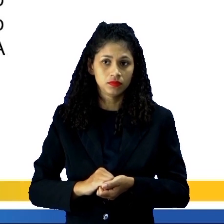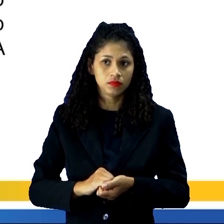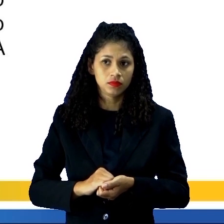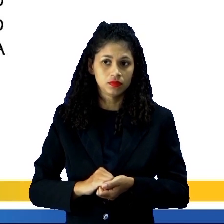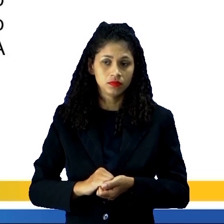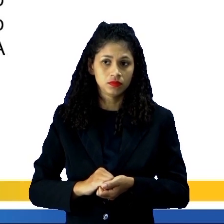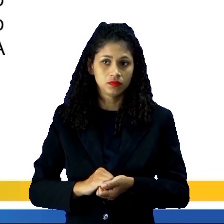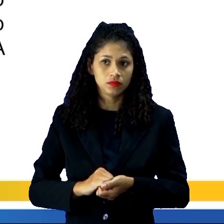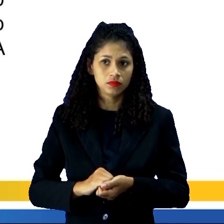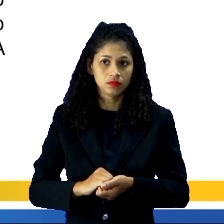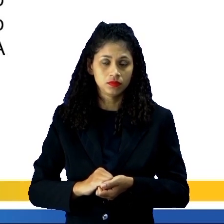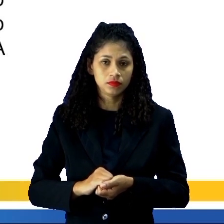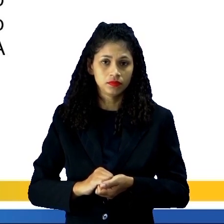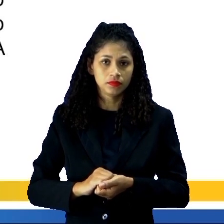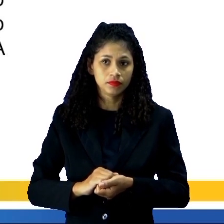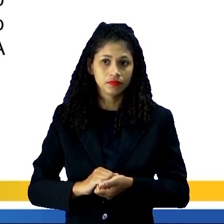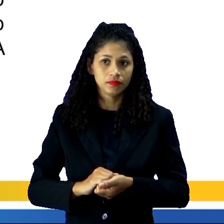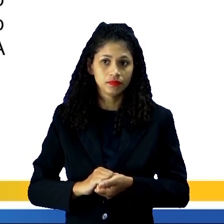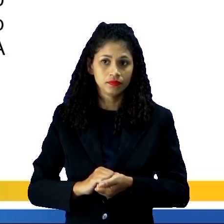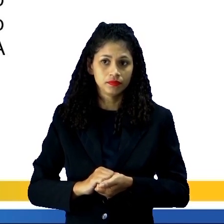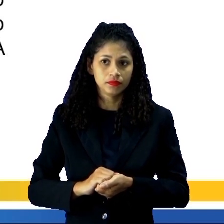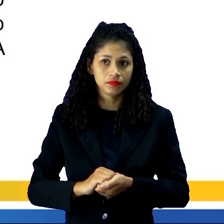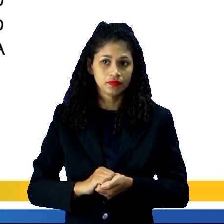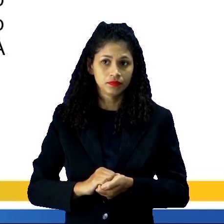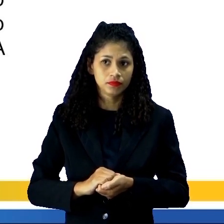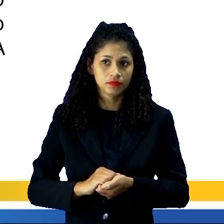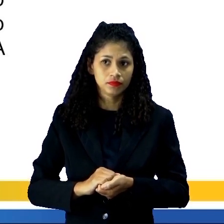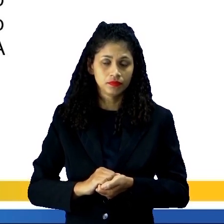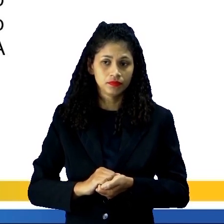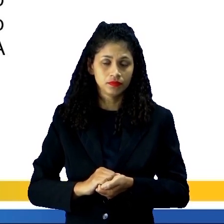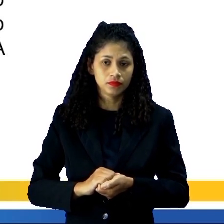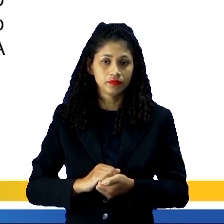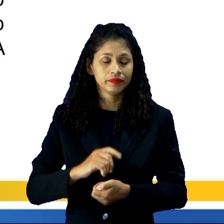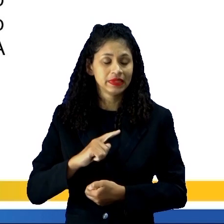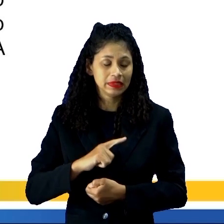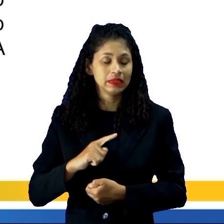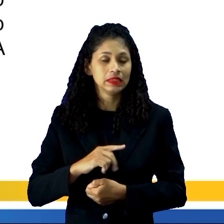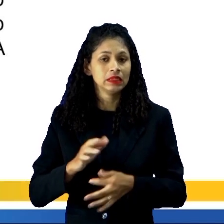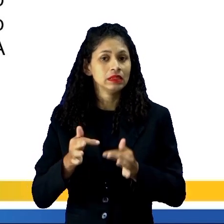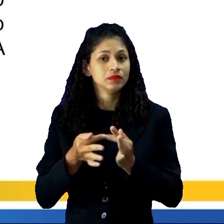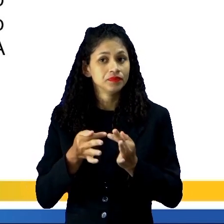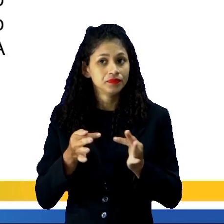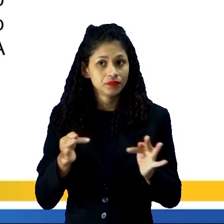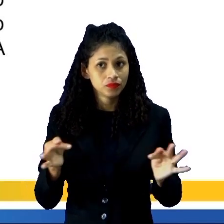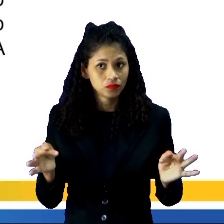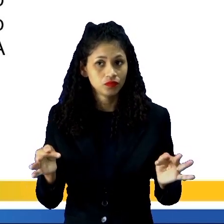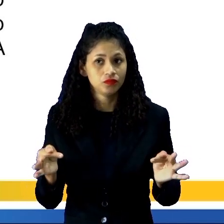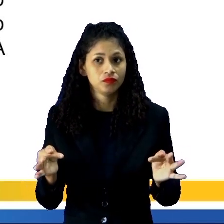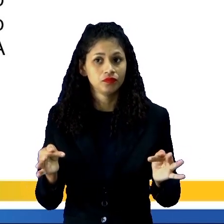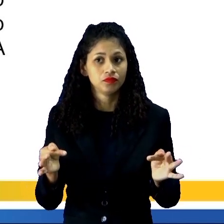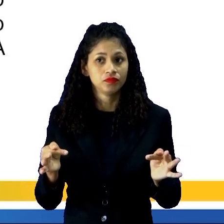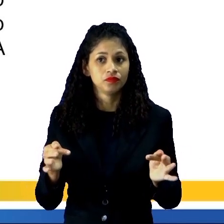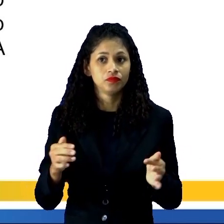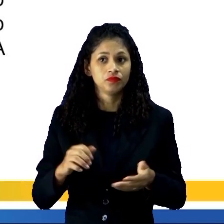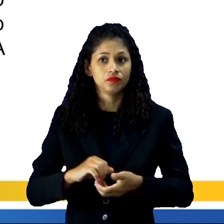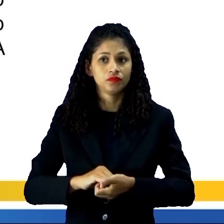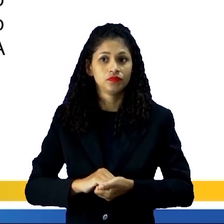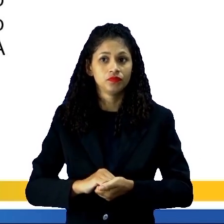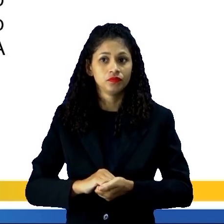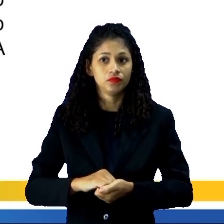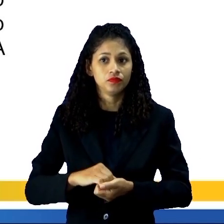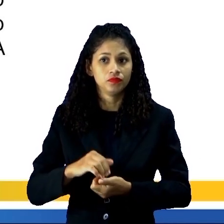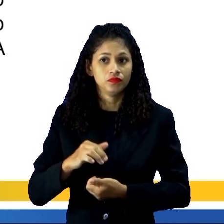Nós temos ali, nessa frase, That relates back to, or